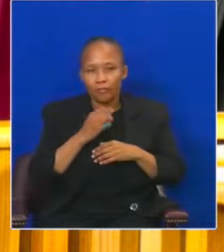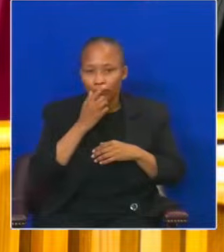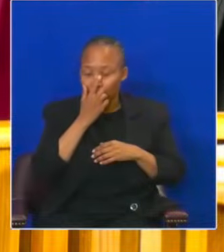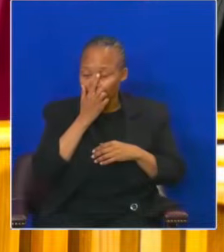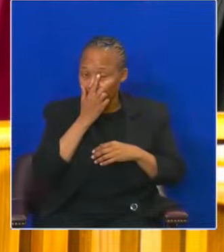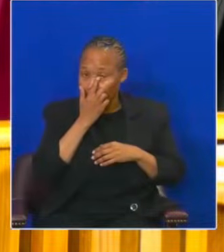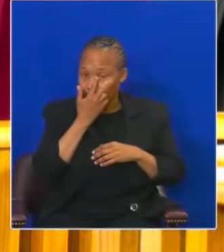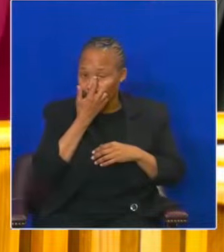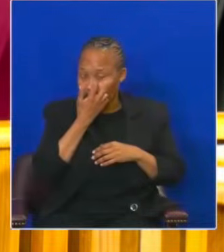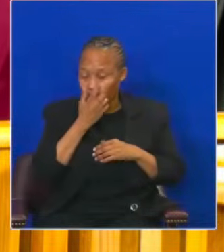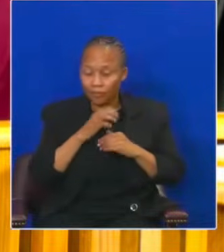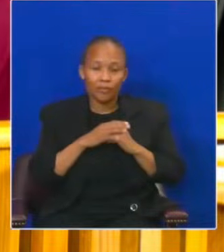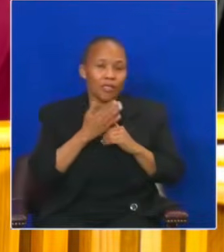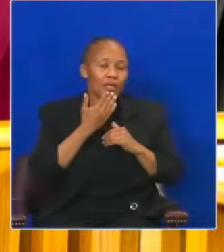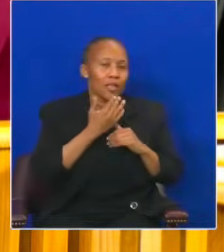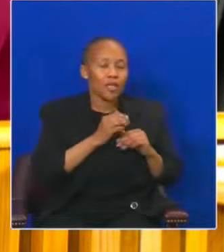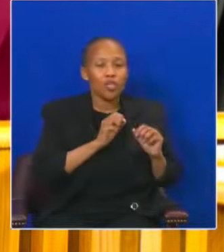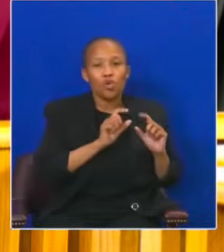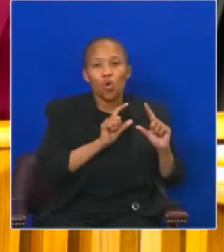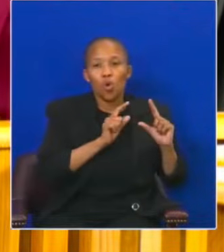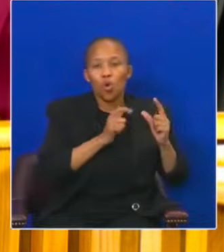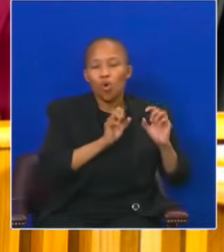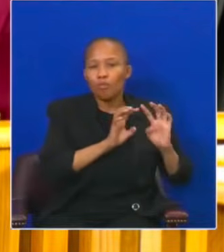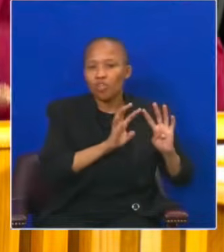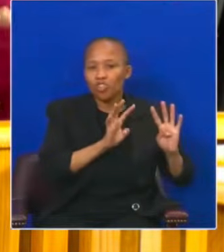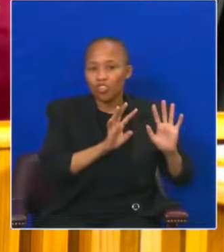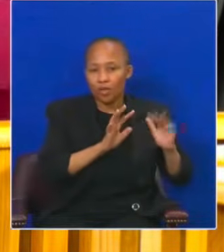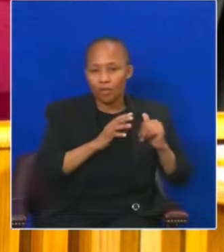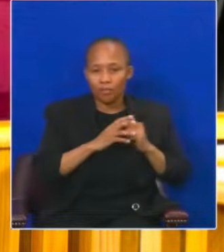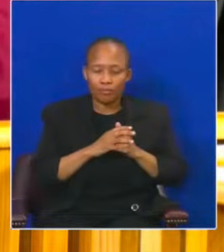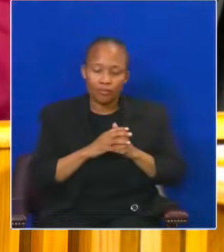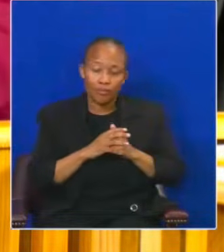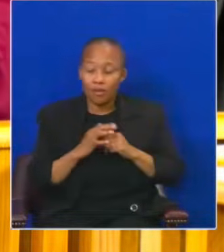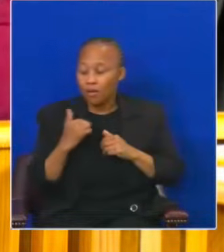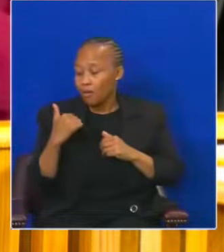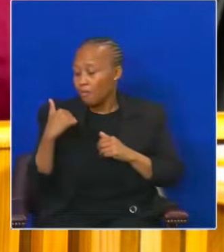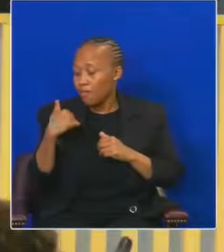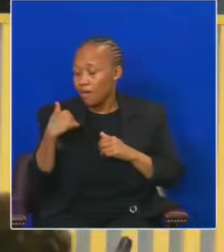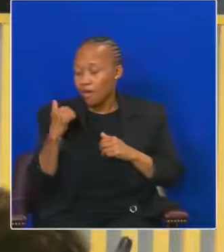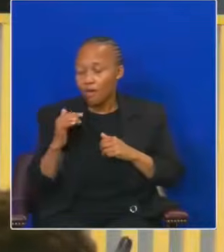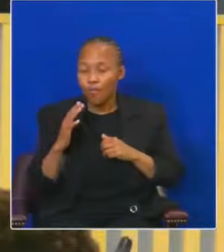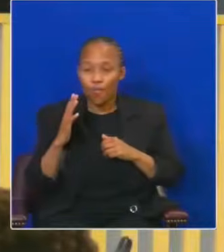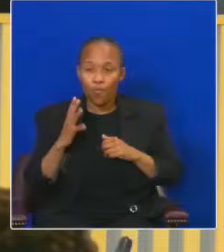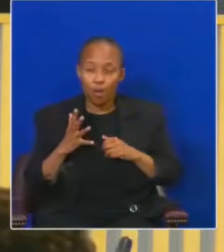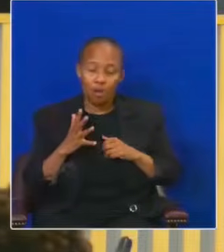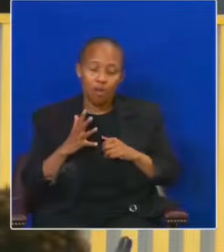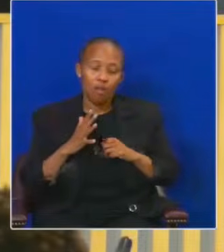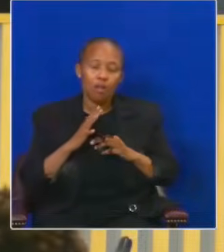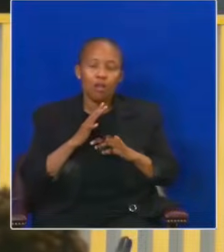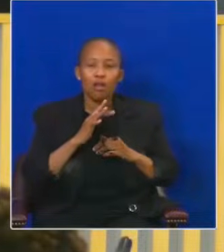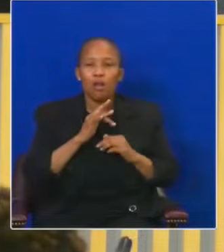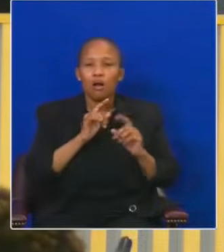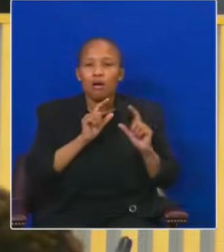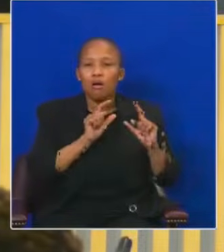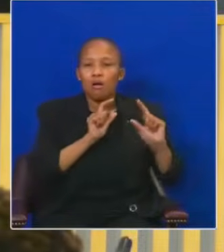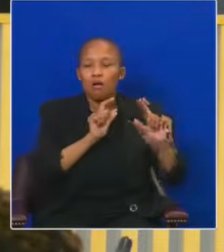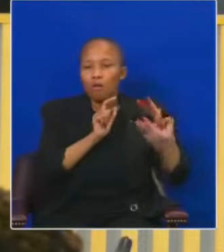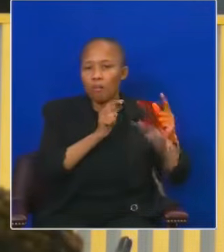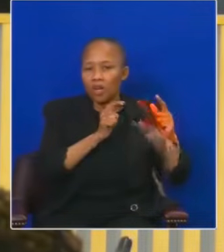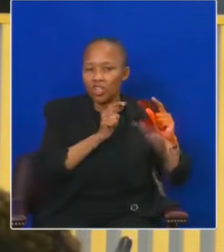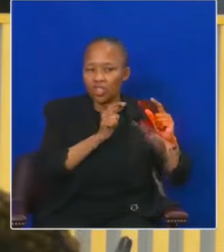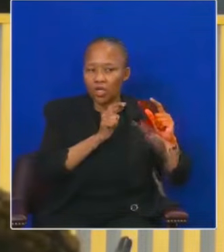If I can take the Commission or the Commissioners back to the date of 6